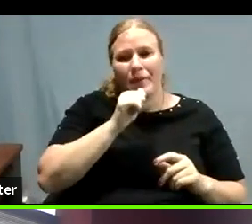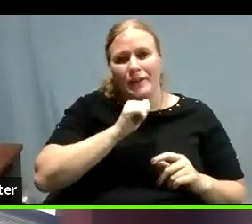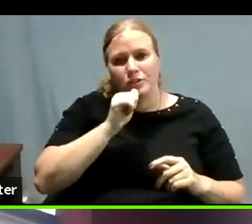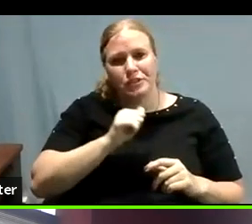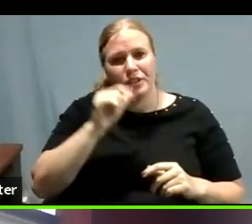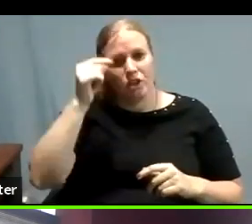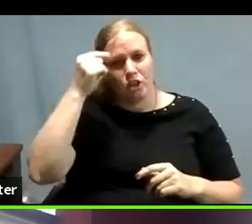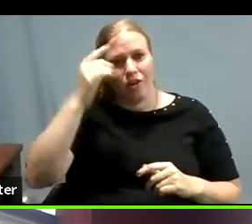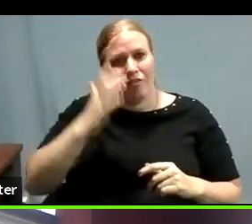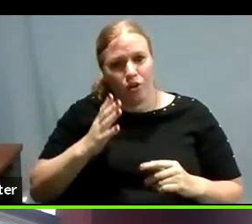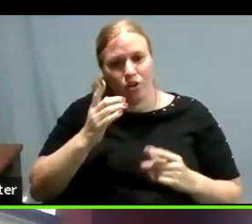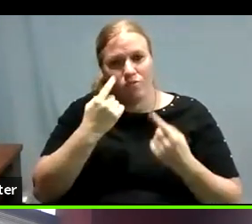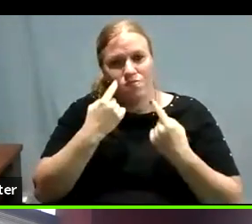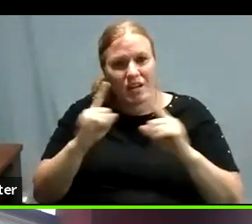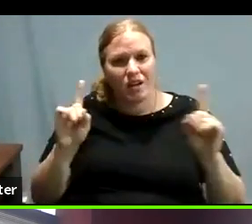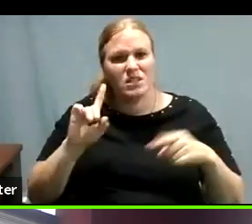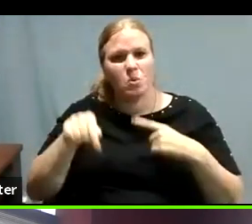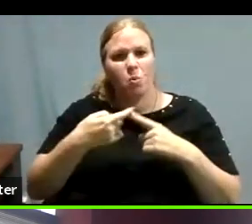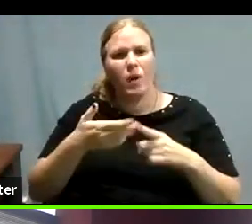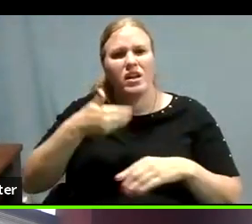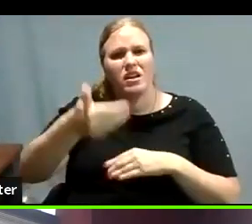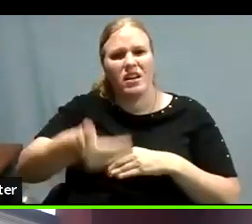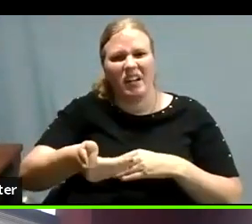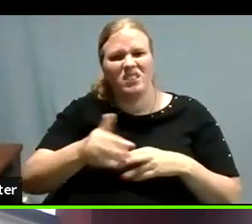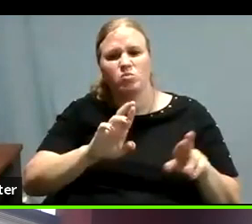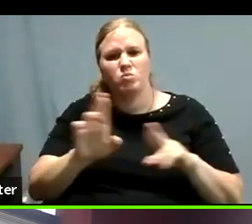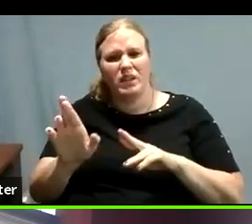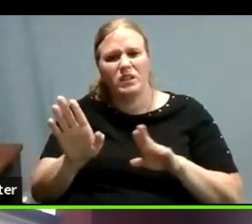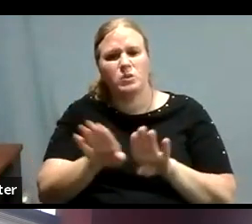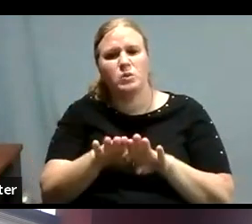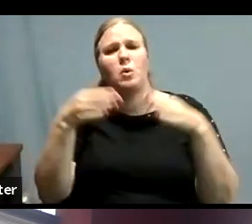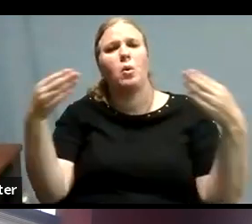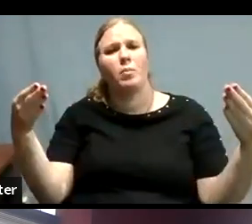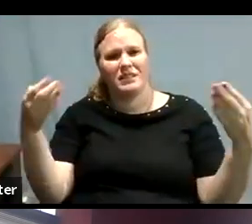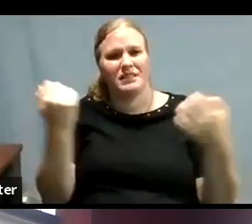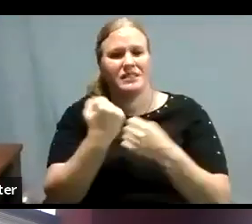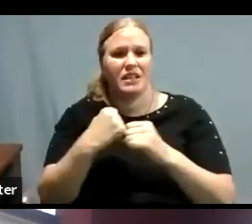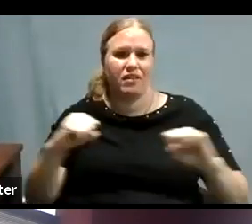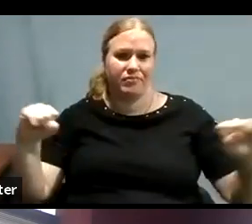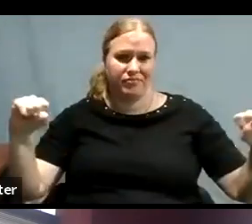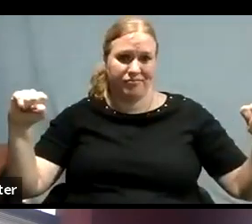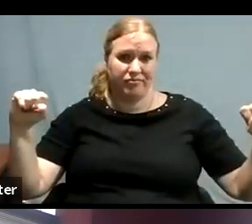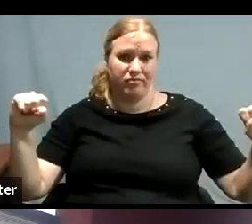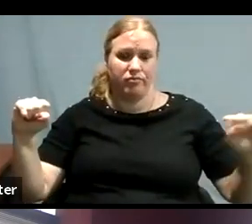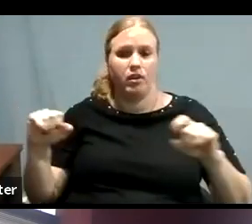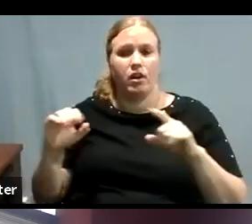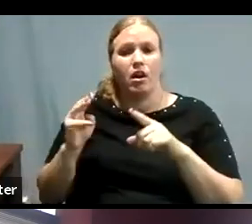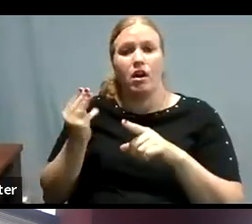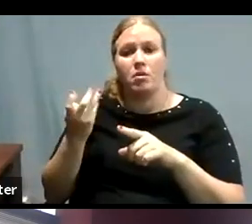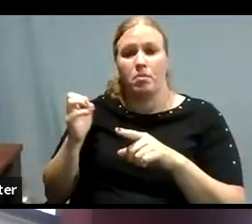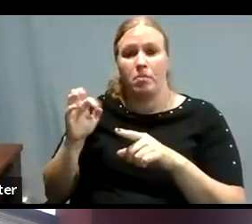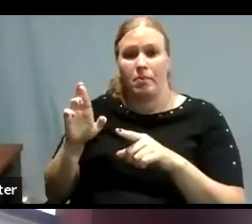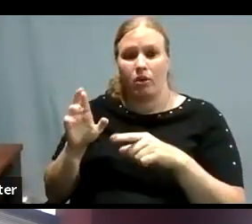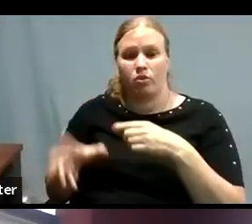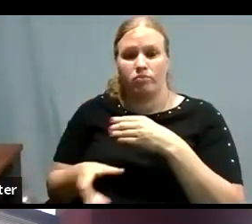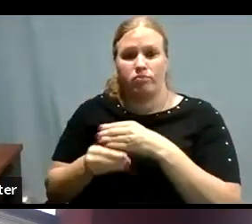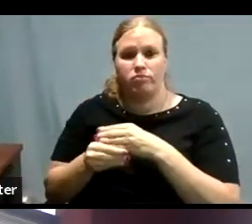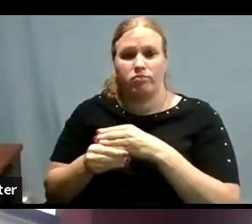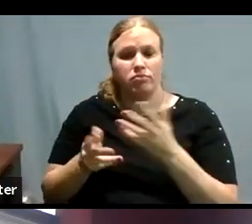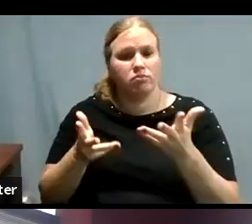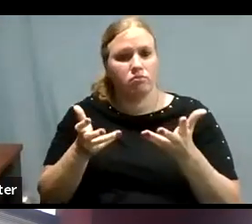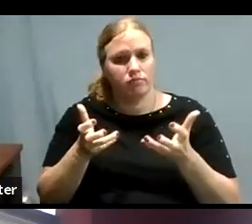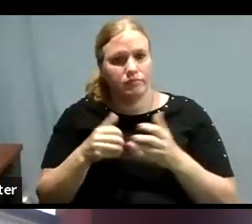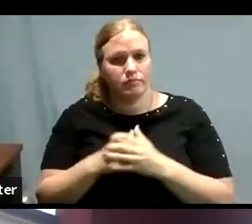announcements on next steps when to safely open. Yeah, if I could add to that,